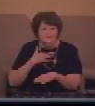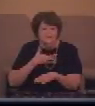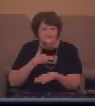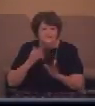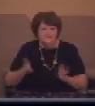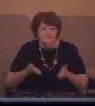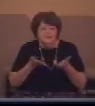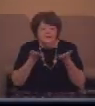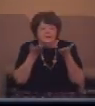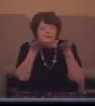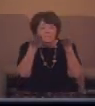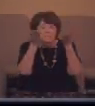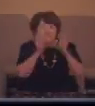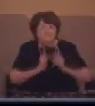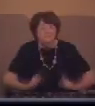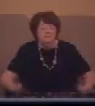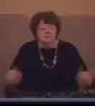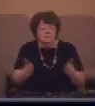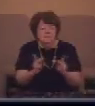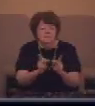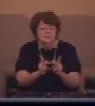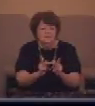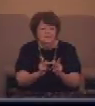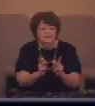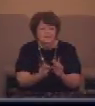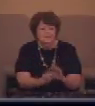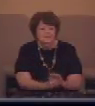on higher